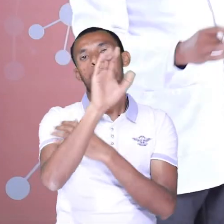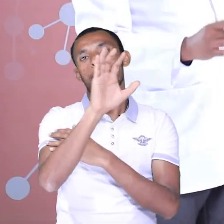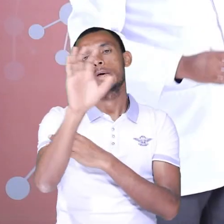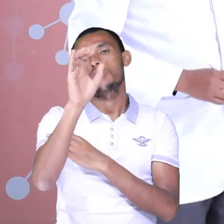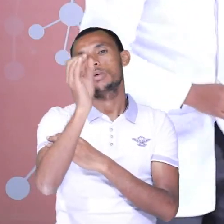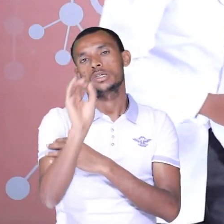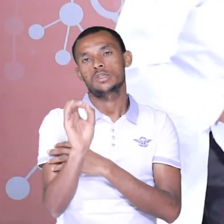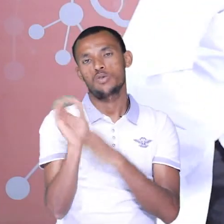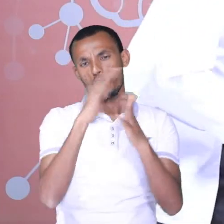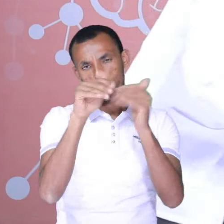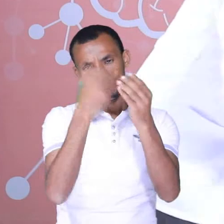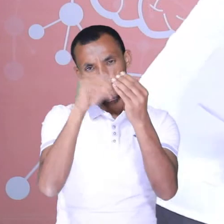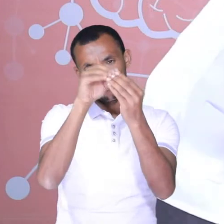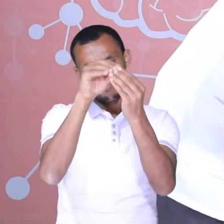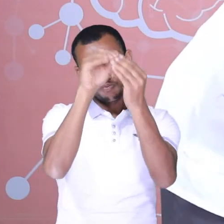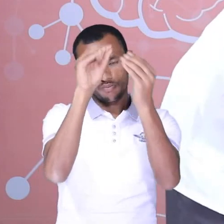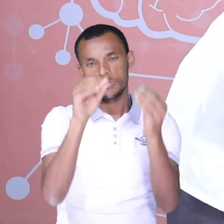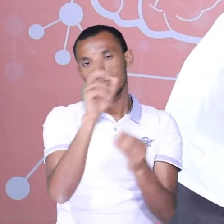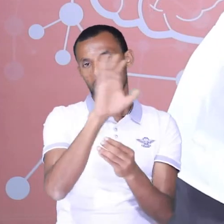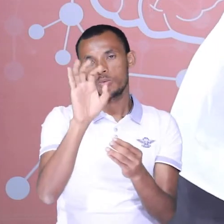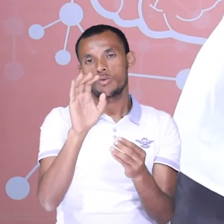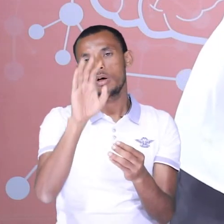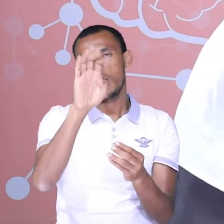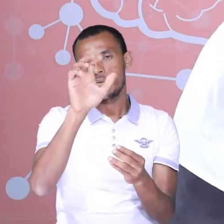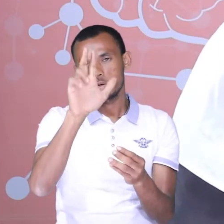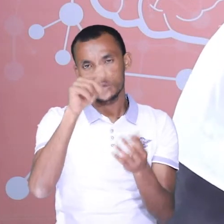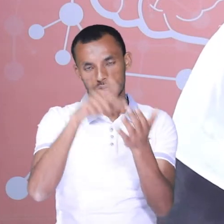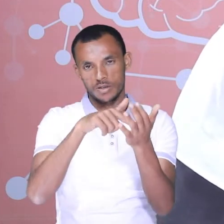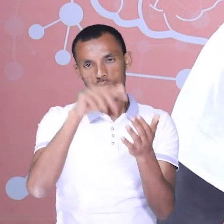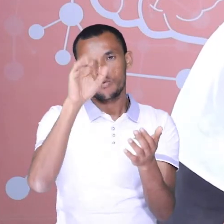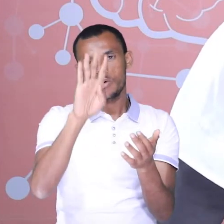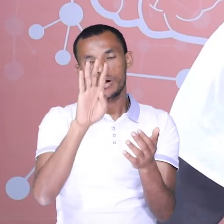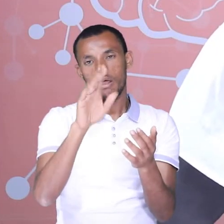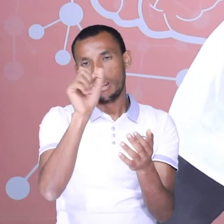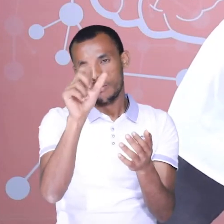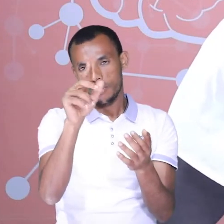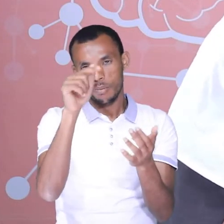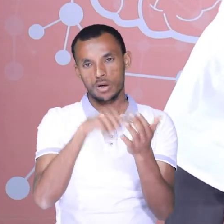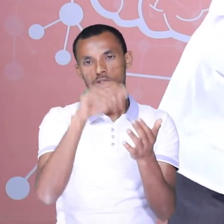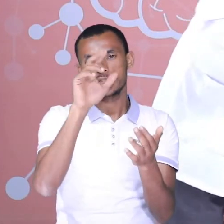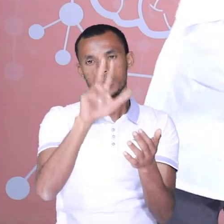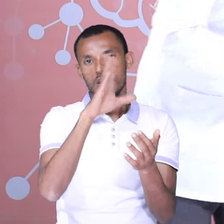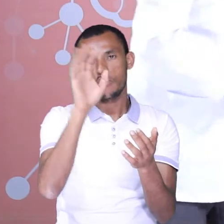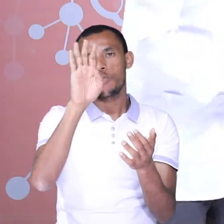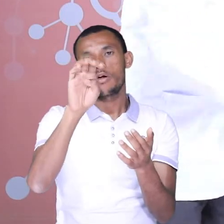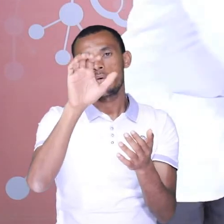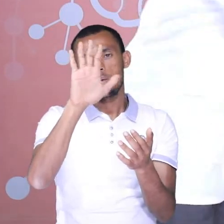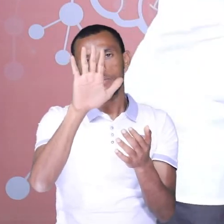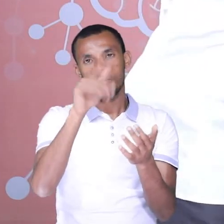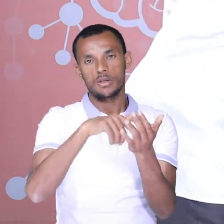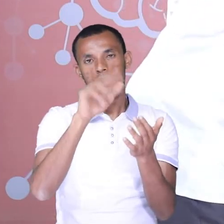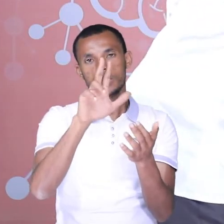100%. So when you sum up 43.4, 11.3, 45.3, it gives